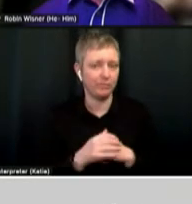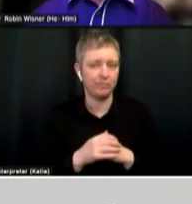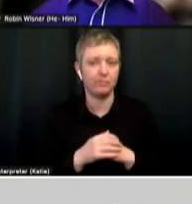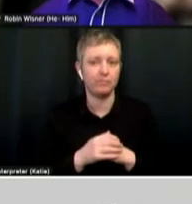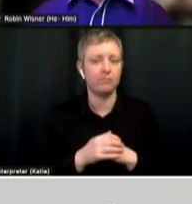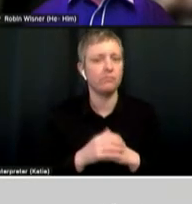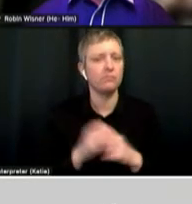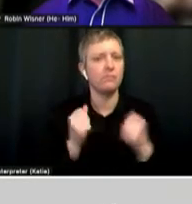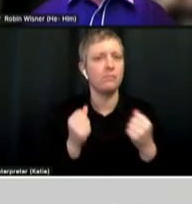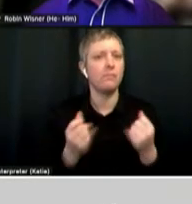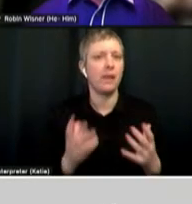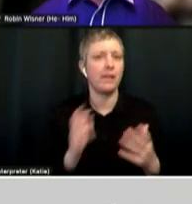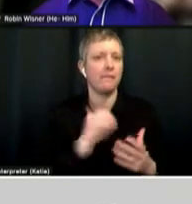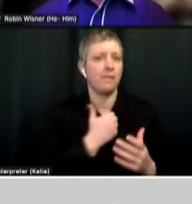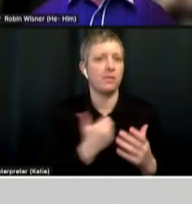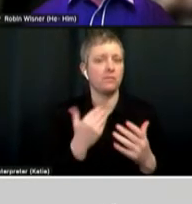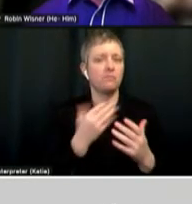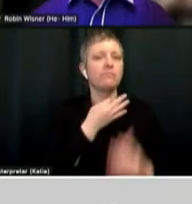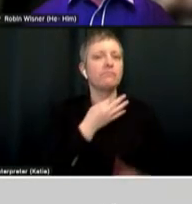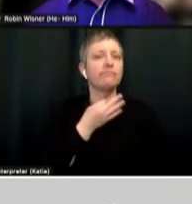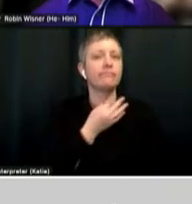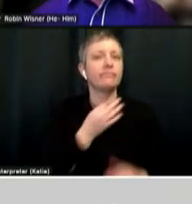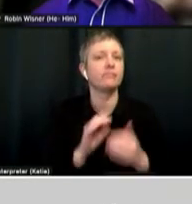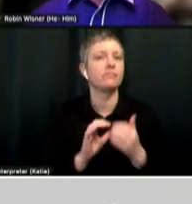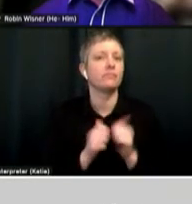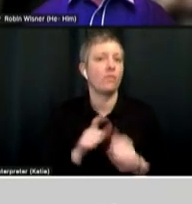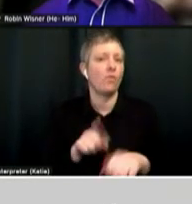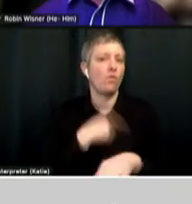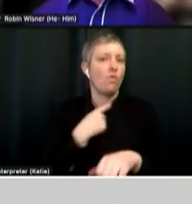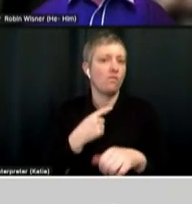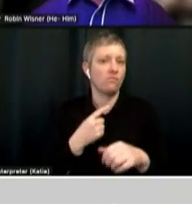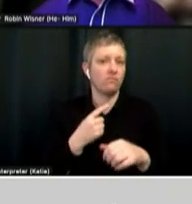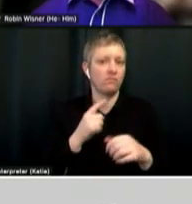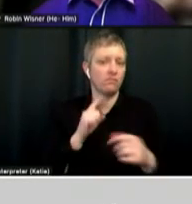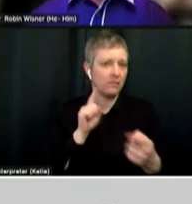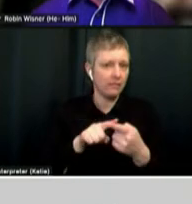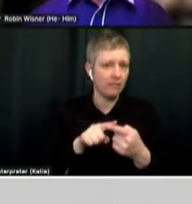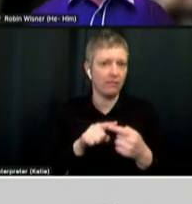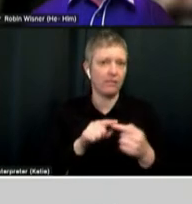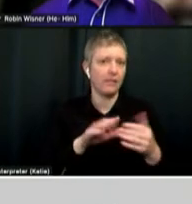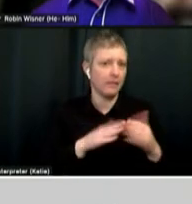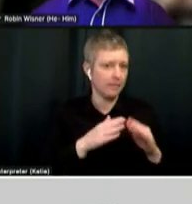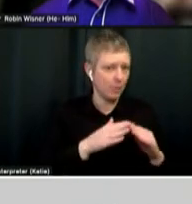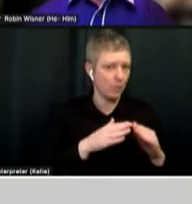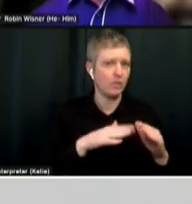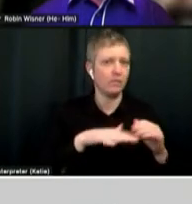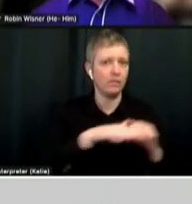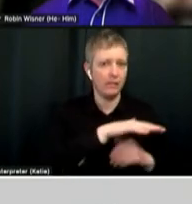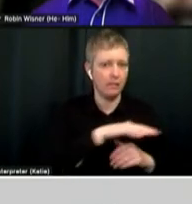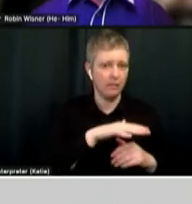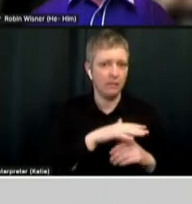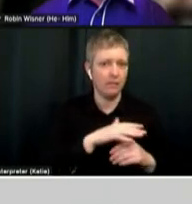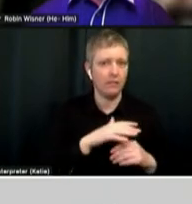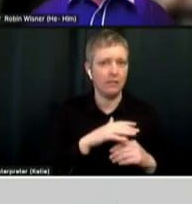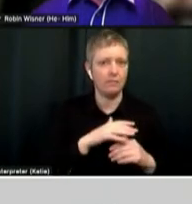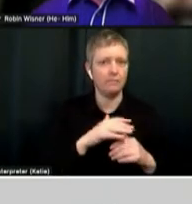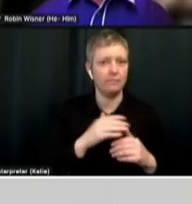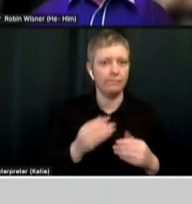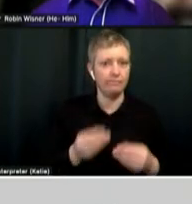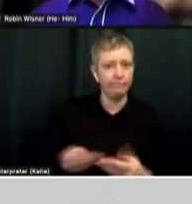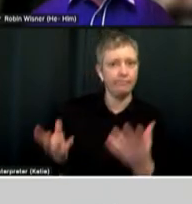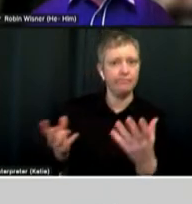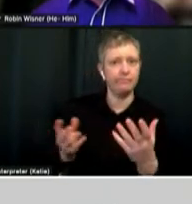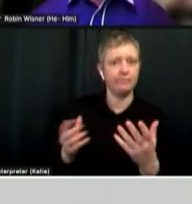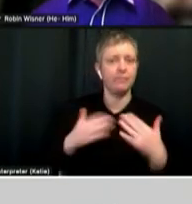get the body-worn camera, or get our community to get the body-worn camera out in use in our